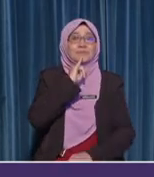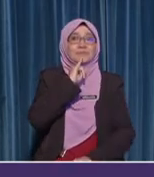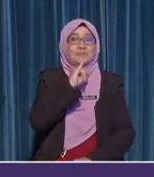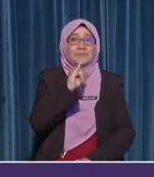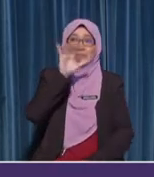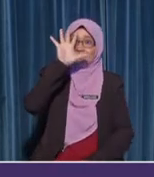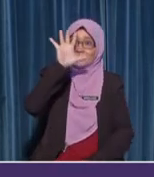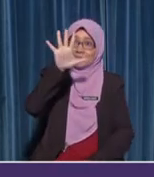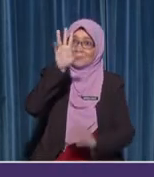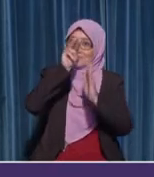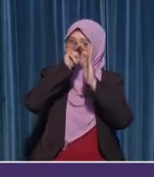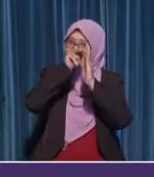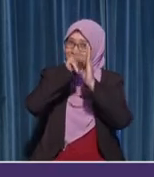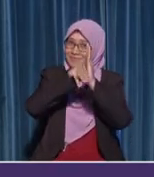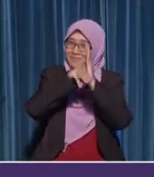minutes. Wow,